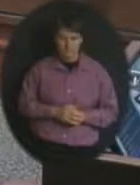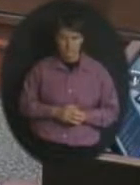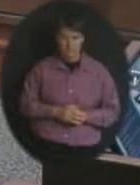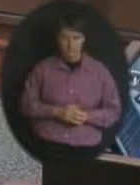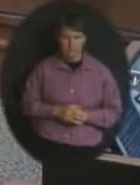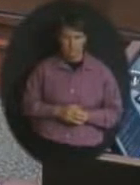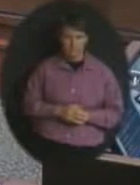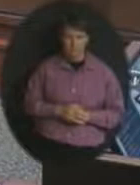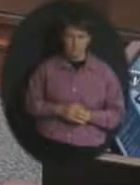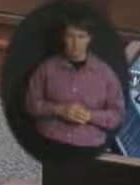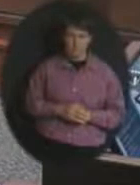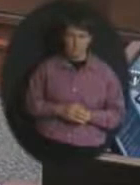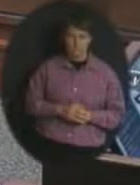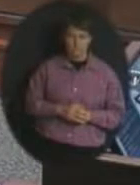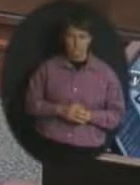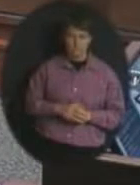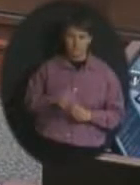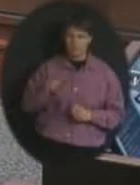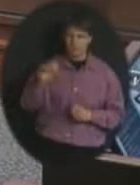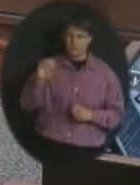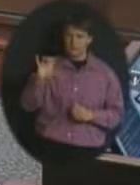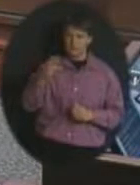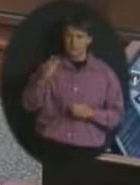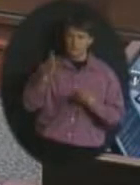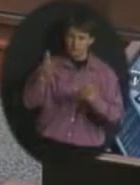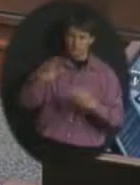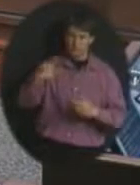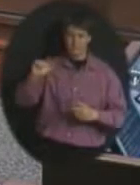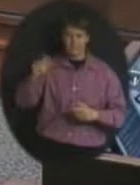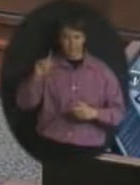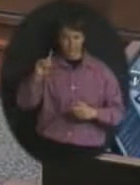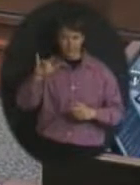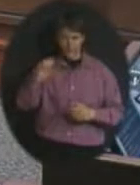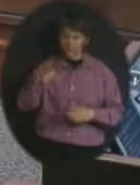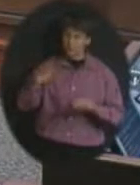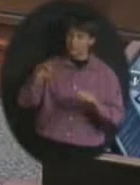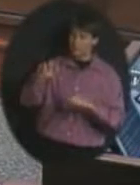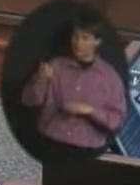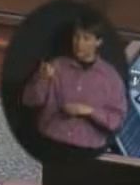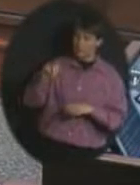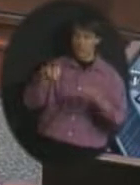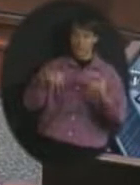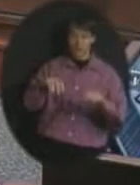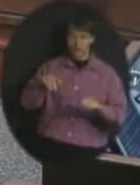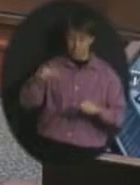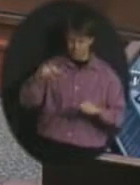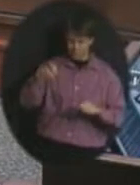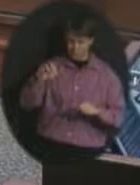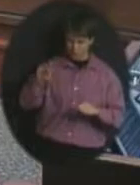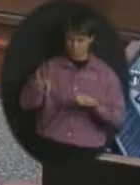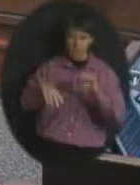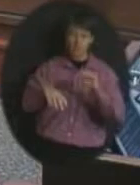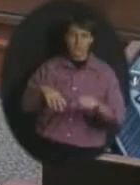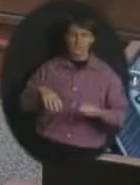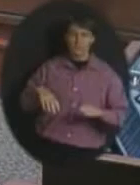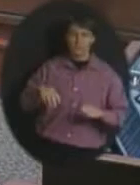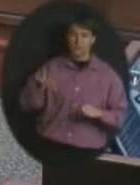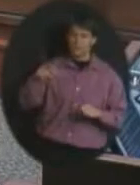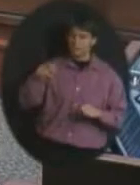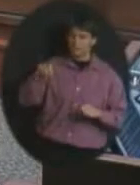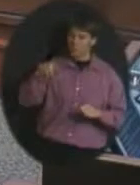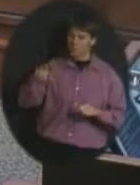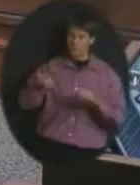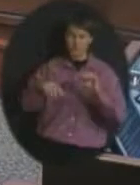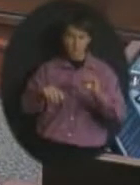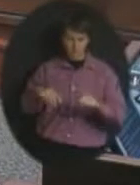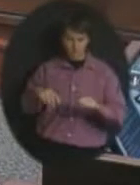Ms. Hibbs, I have a motion by Mr. Scheer and a second by Dr. Daniels. Would you call the roll, please? Mrs. Martin? Yes. Mr. Parker? Yes. Mr. Polan?